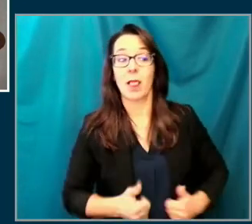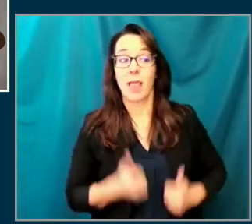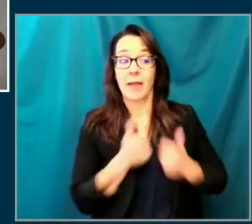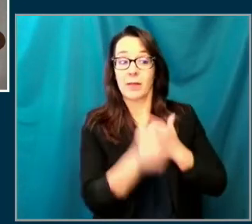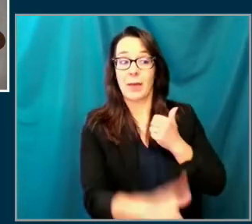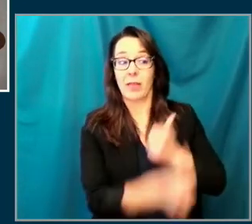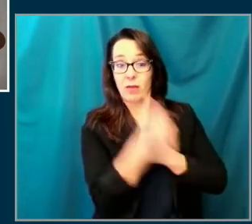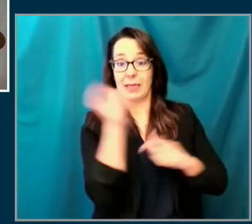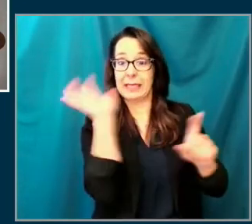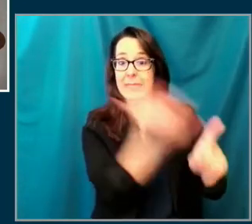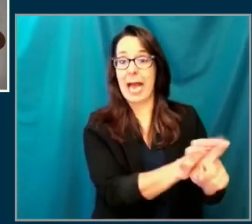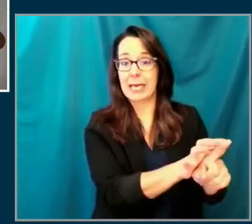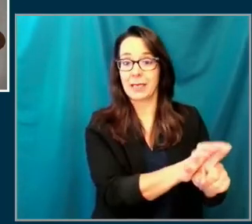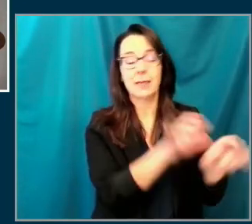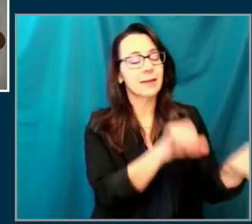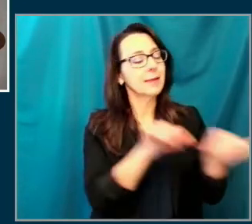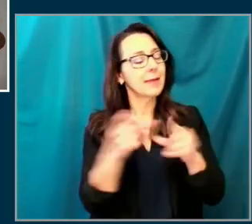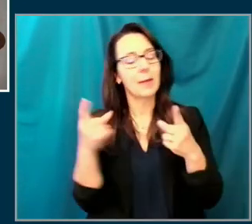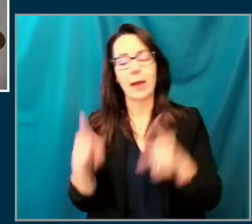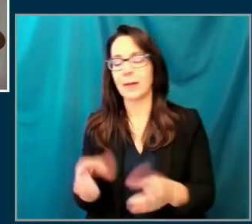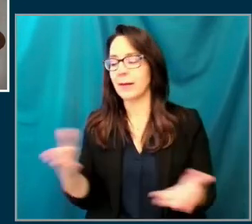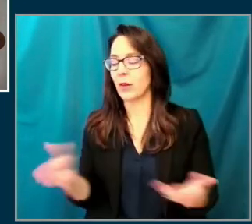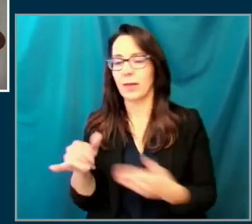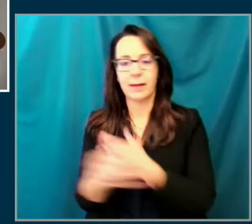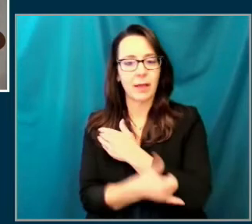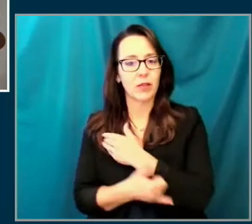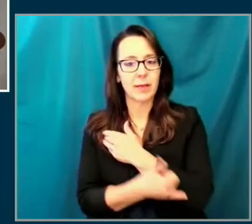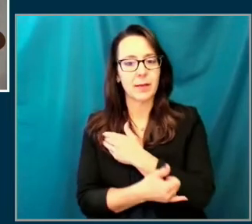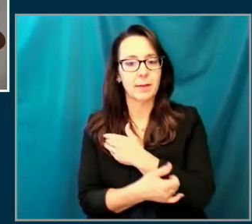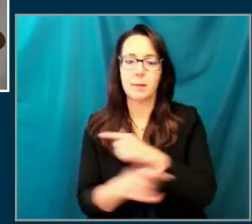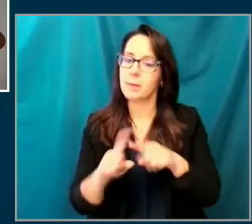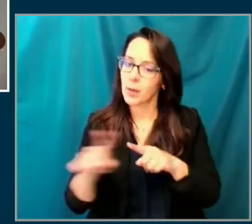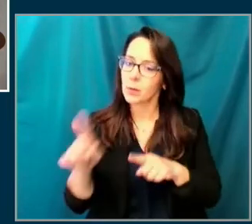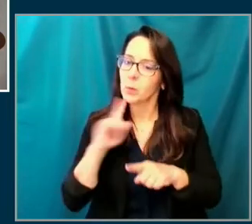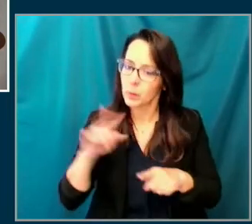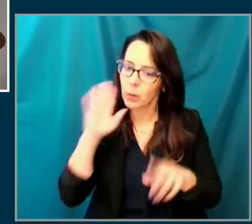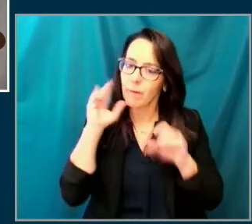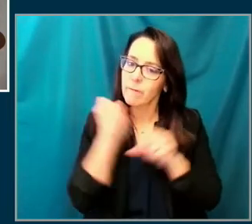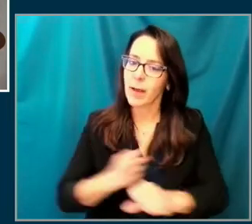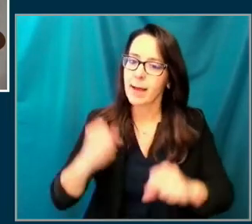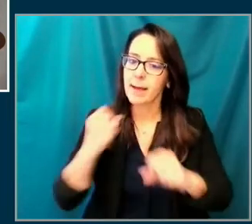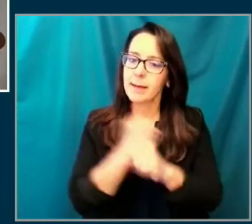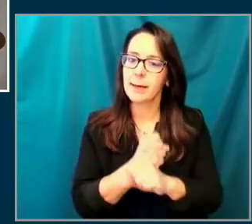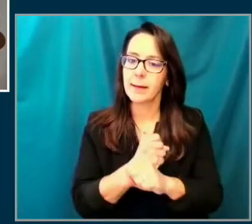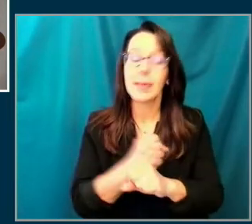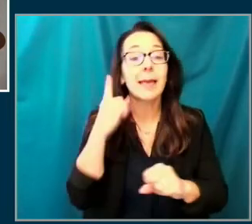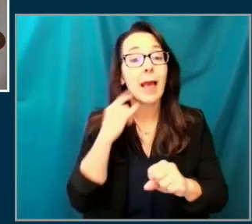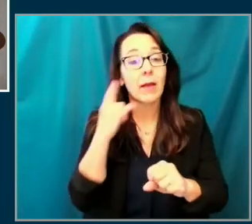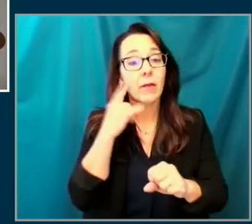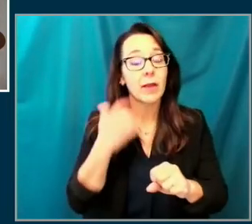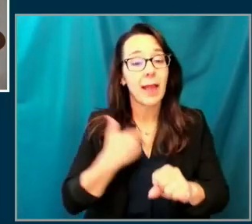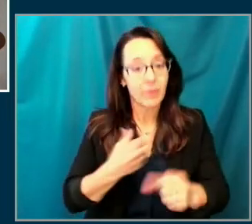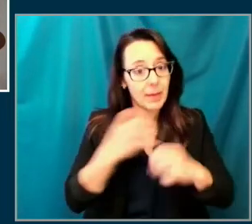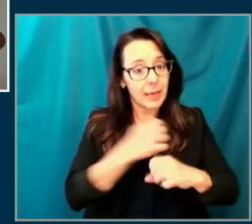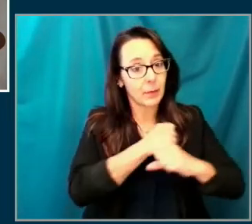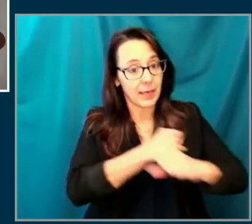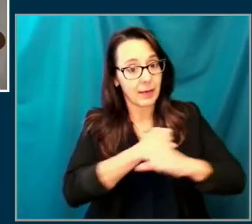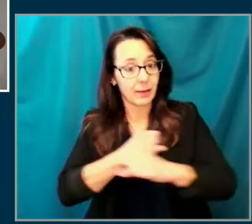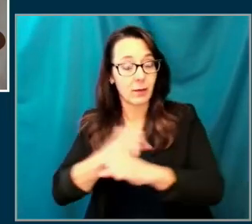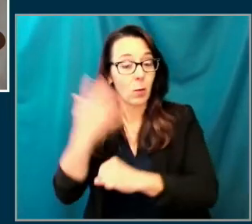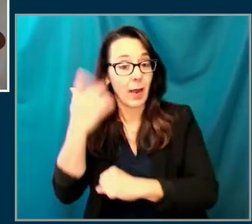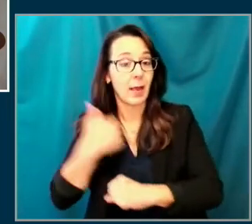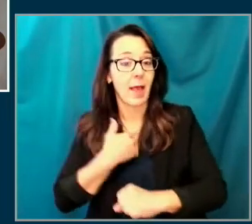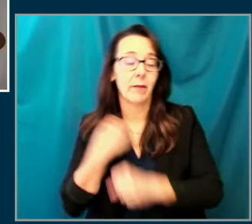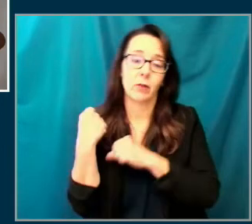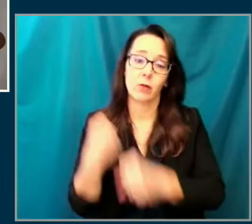country. We're going to continue to fight. And despite the fact that in California we are protected in so many ways because of a strong legislature and a strong